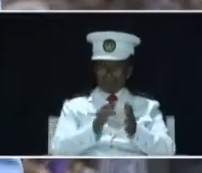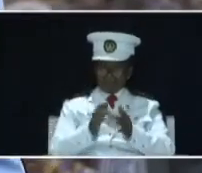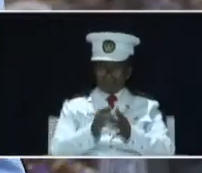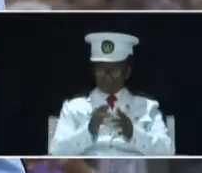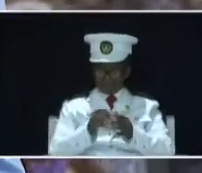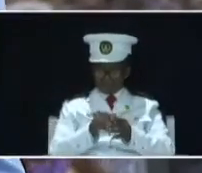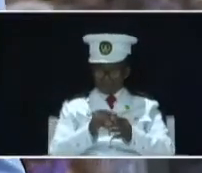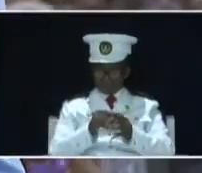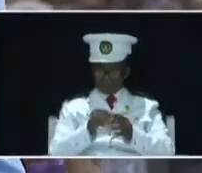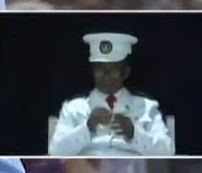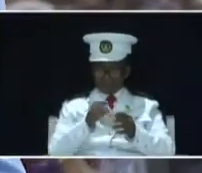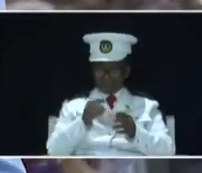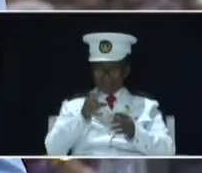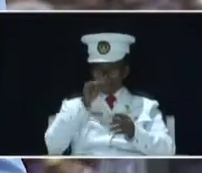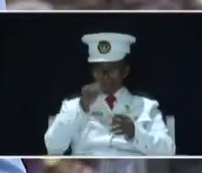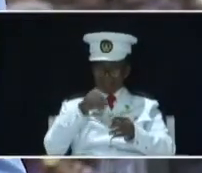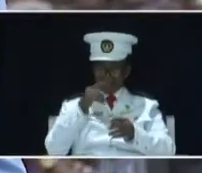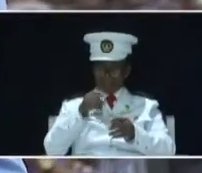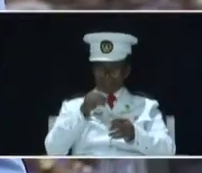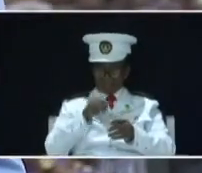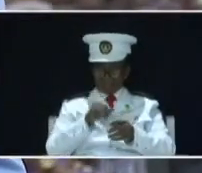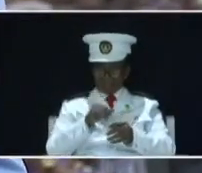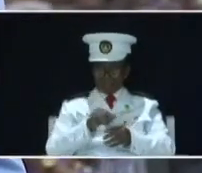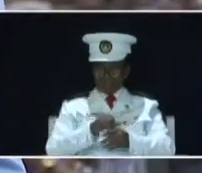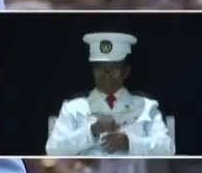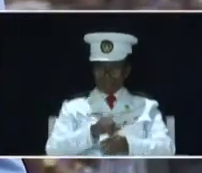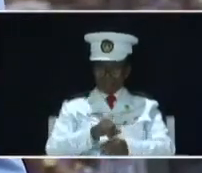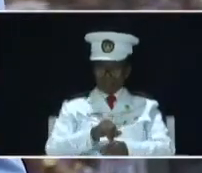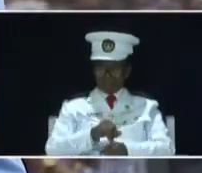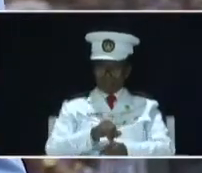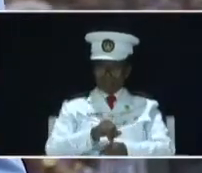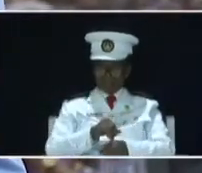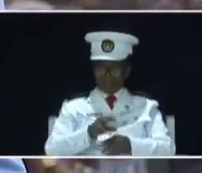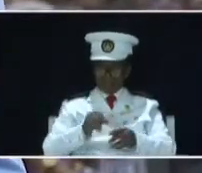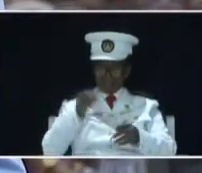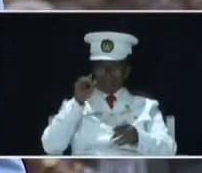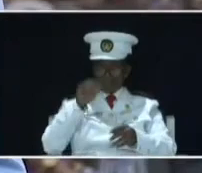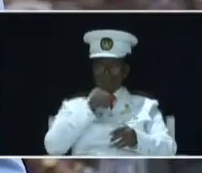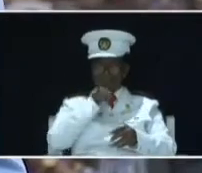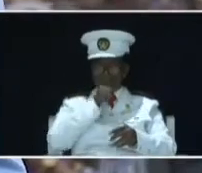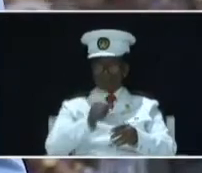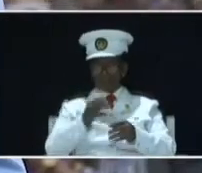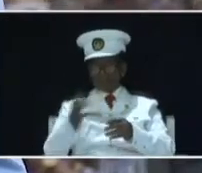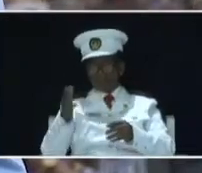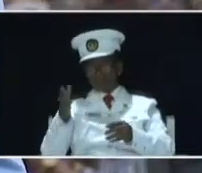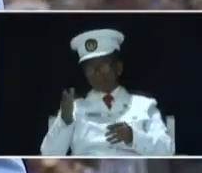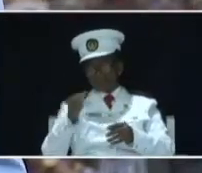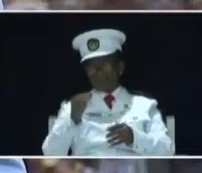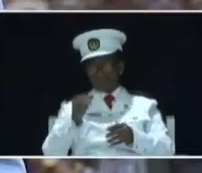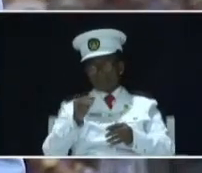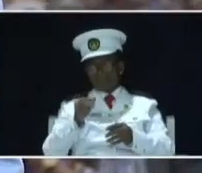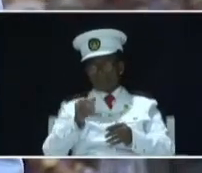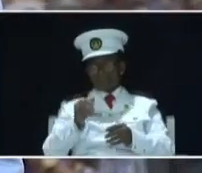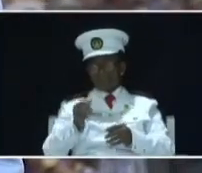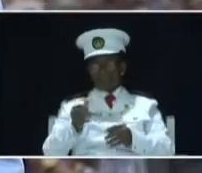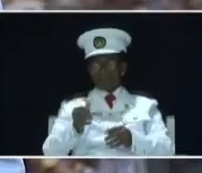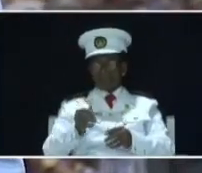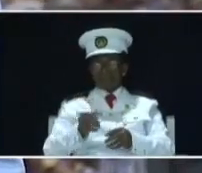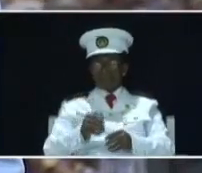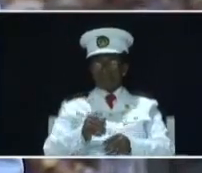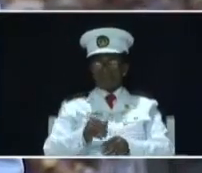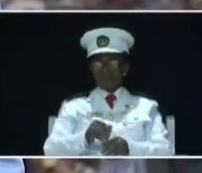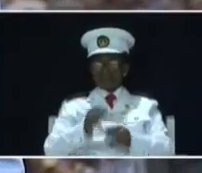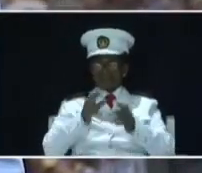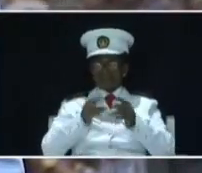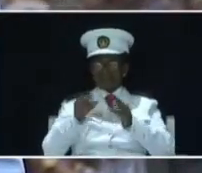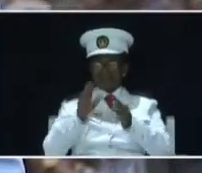new creature. All things pass away. How many things become new? All